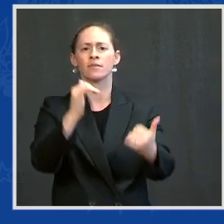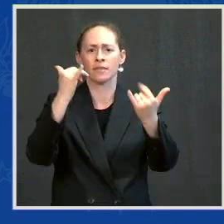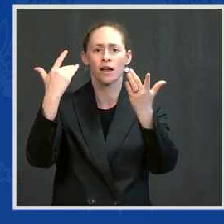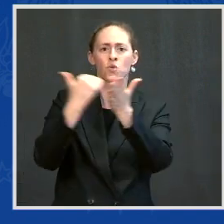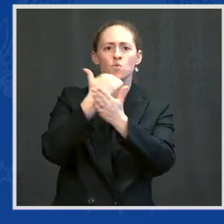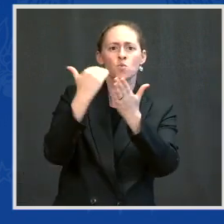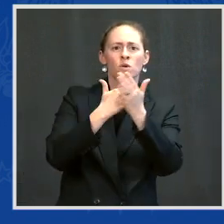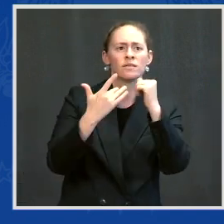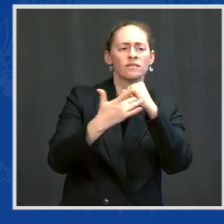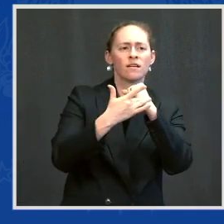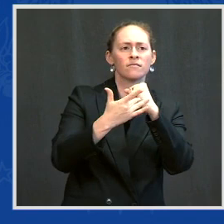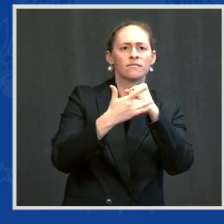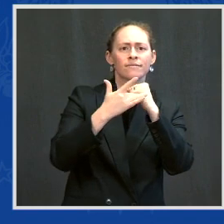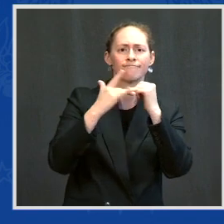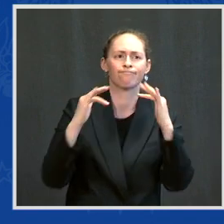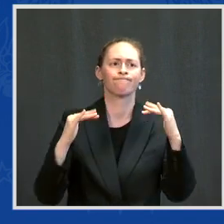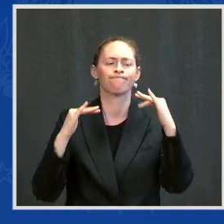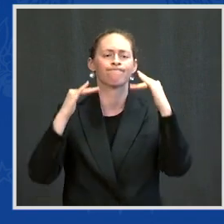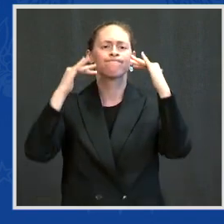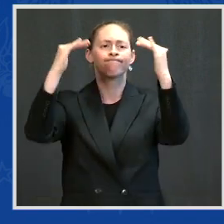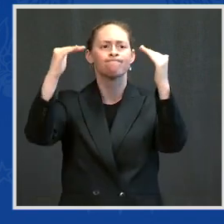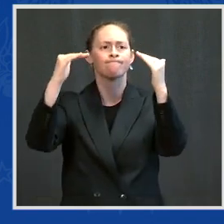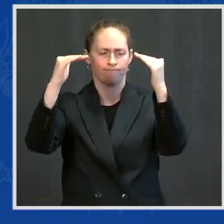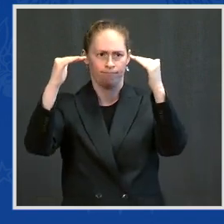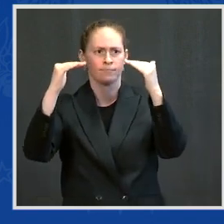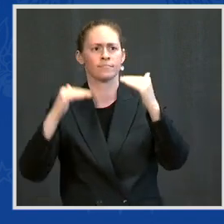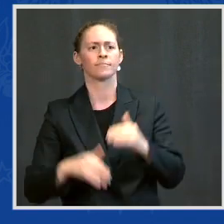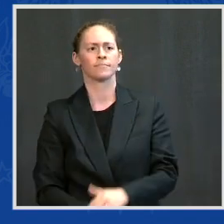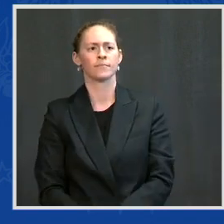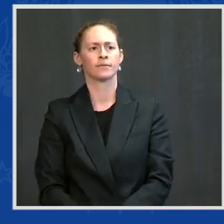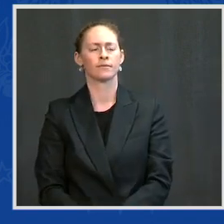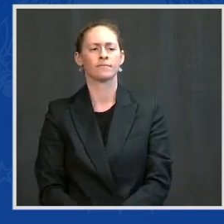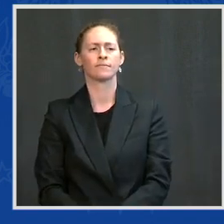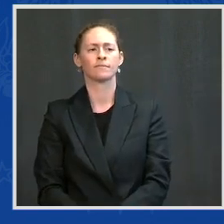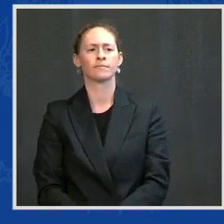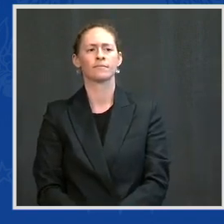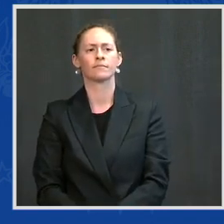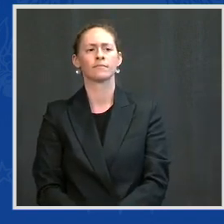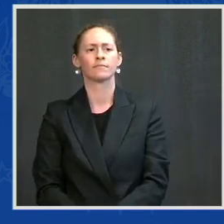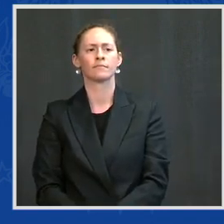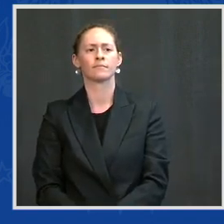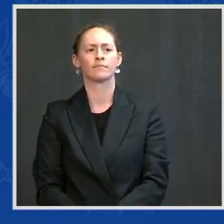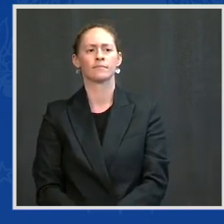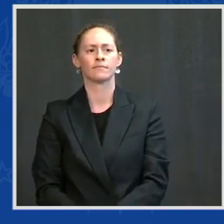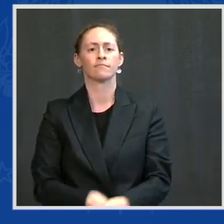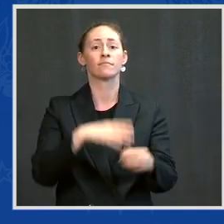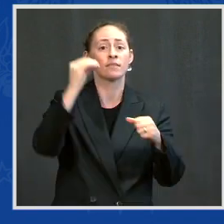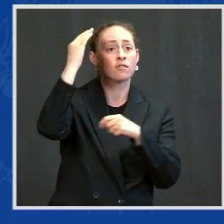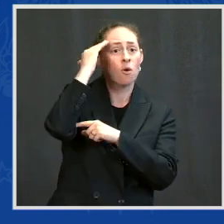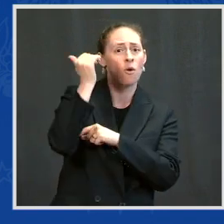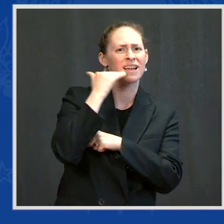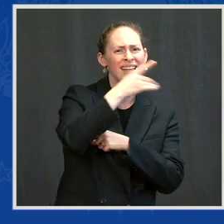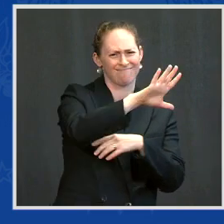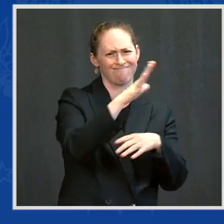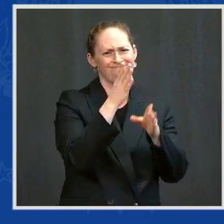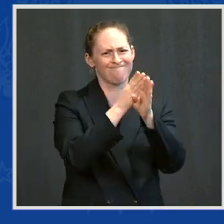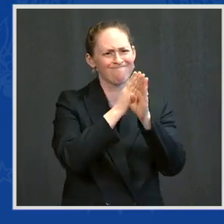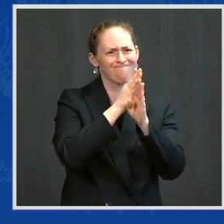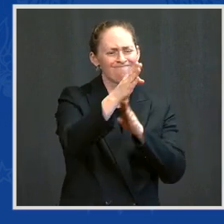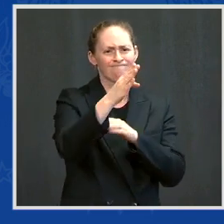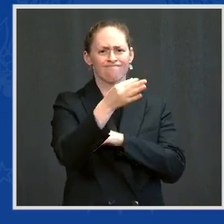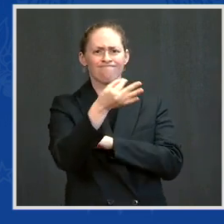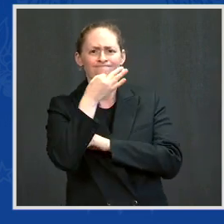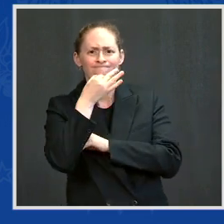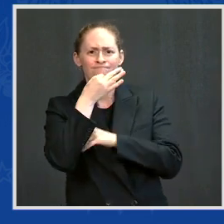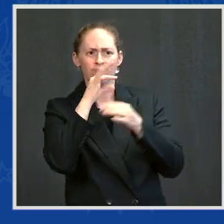be married to establish a comprehensive CORUS global vaccine partnership. Collaboration between our two countries